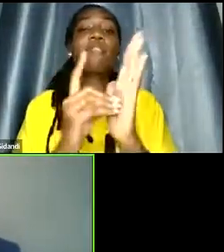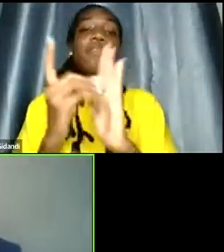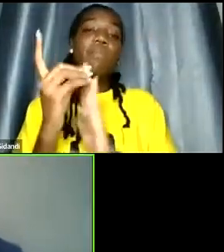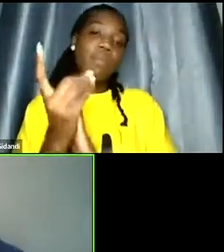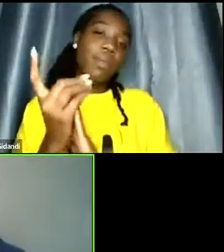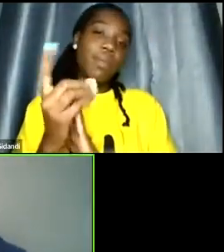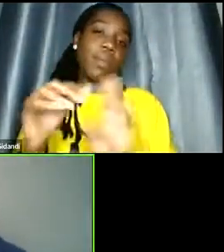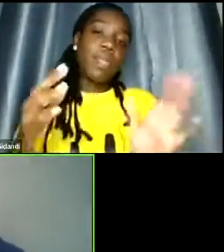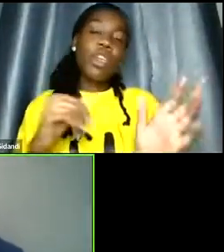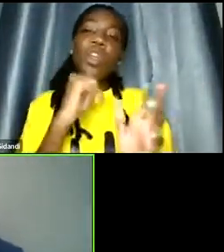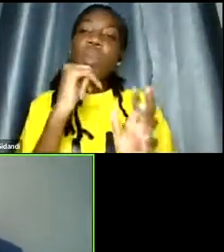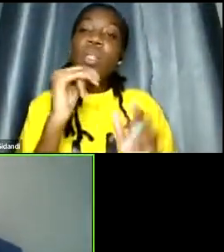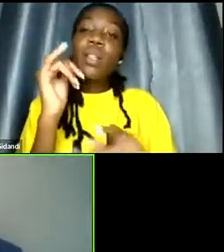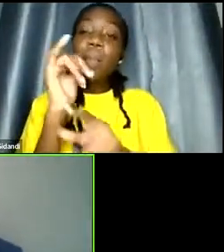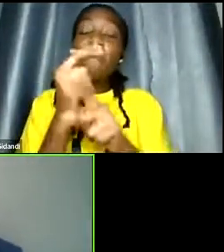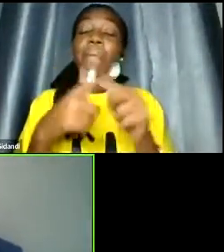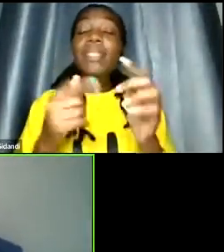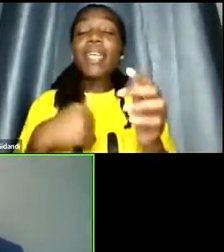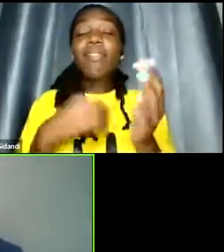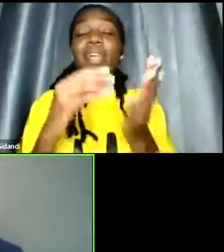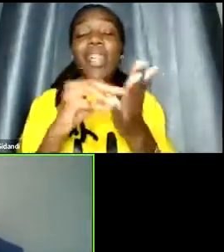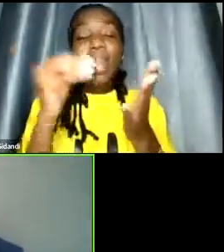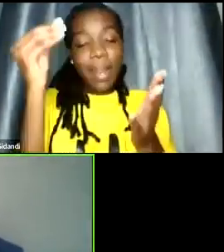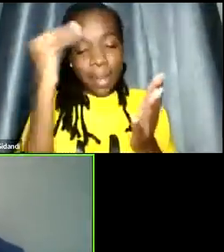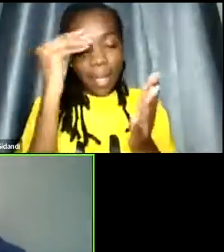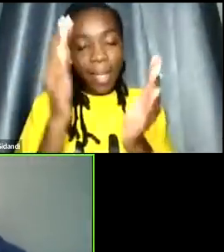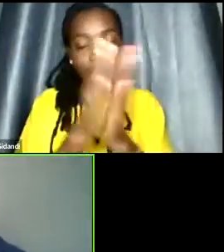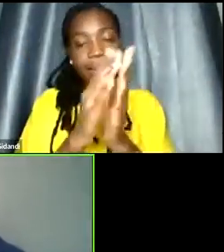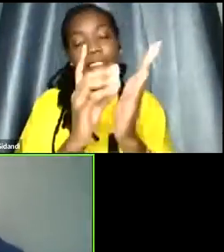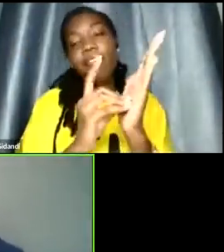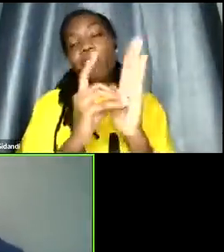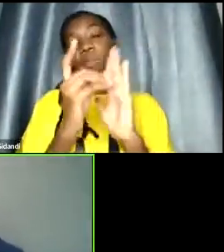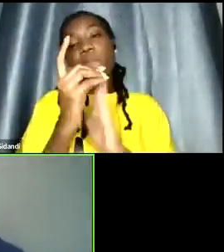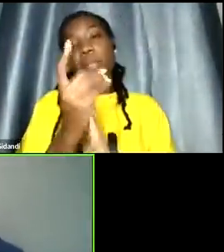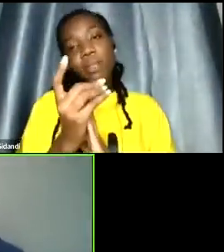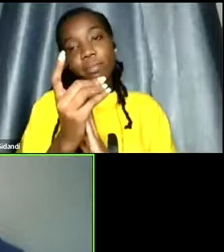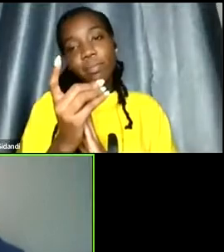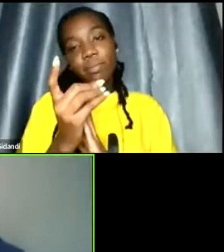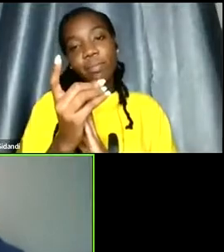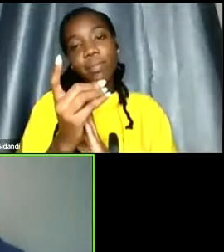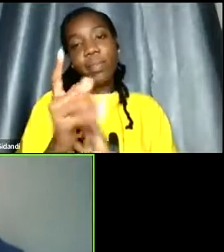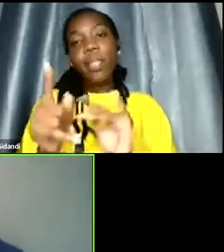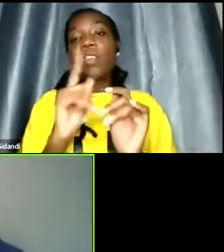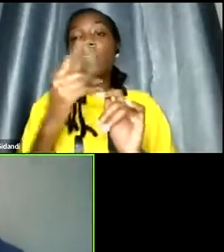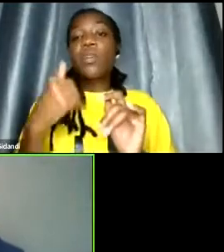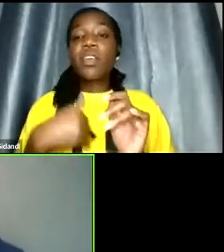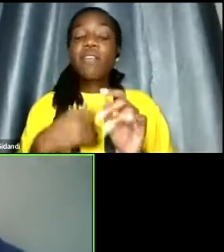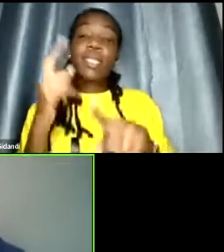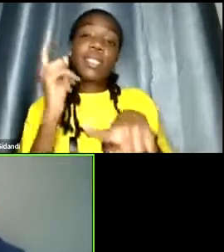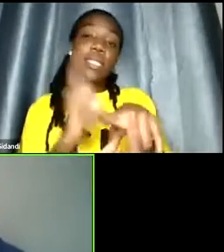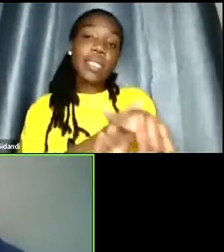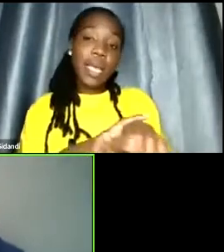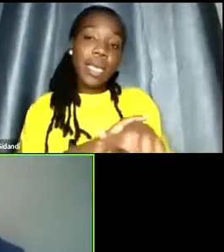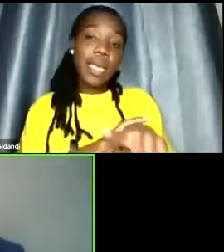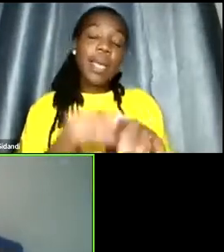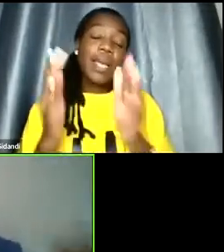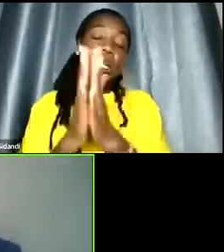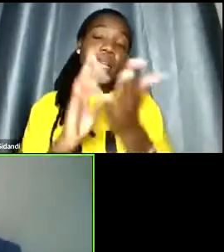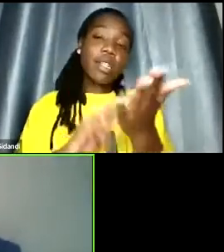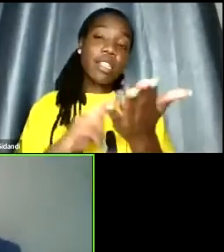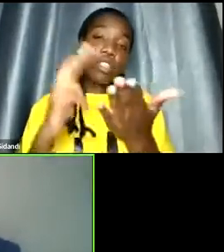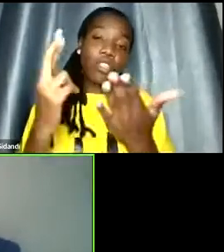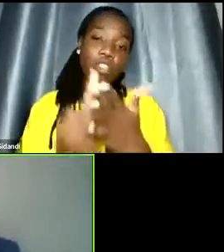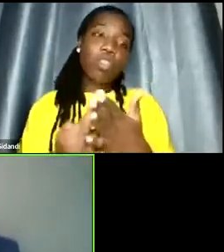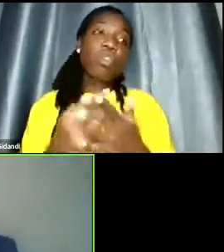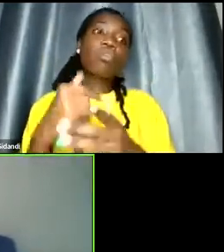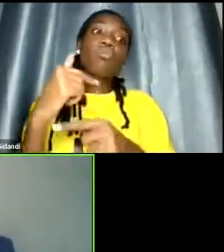It's learning and development. Because training is event-based. It's time constrained. It's resource constrained. Learning, on the